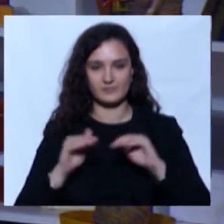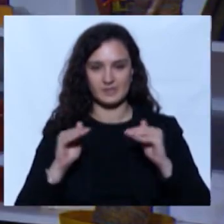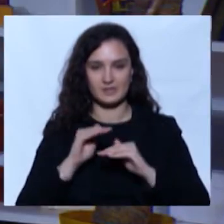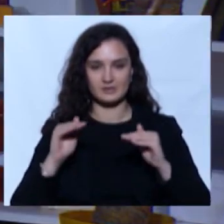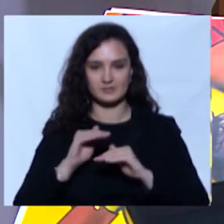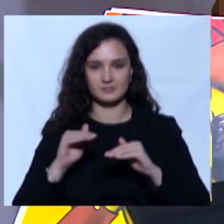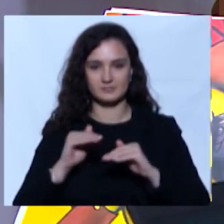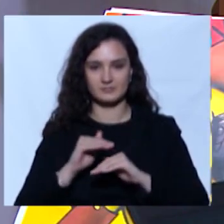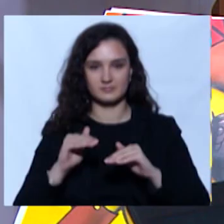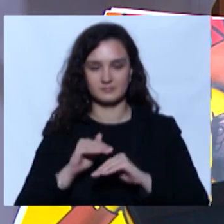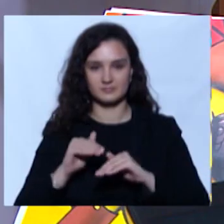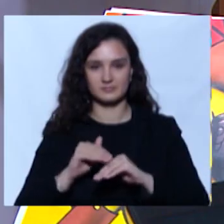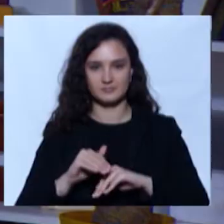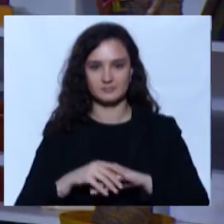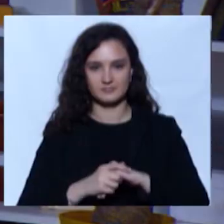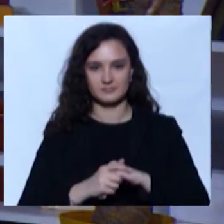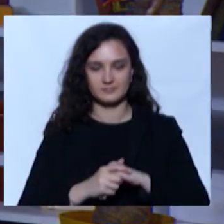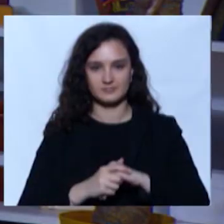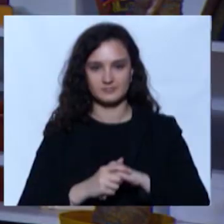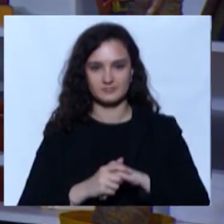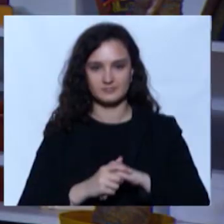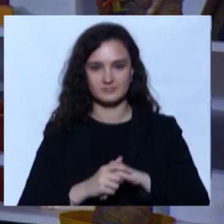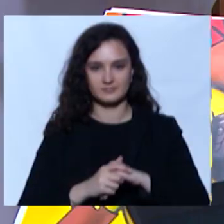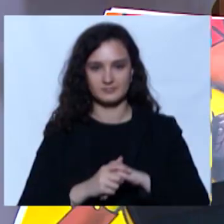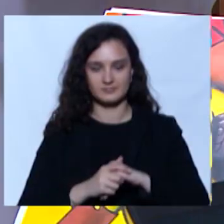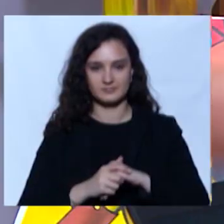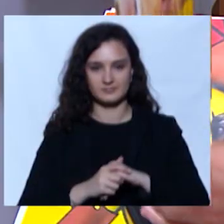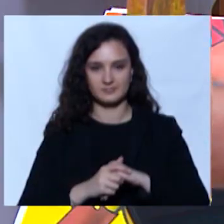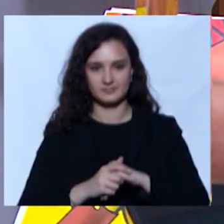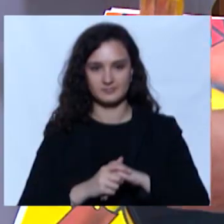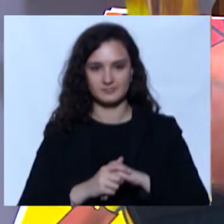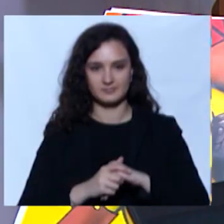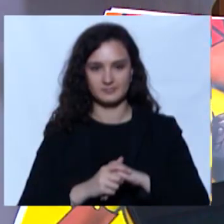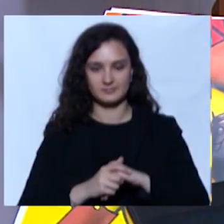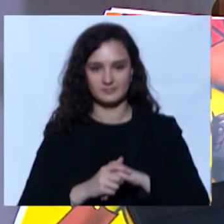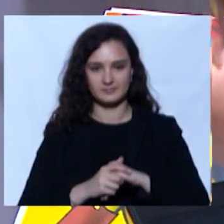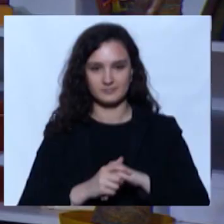chicka rocka chicka boom. Oh yeah, it's a